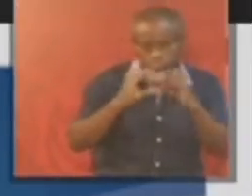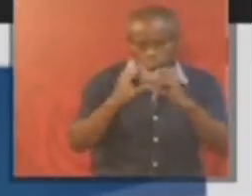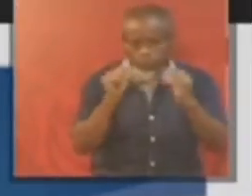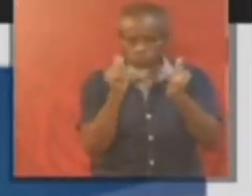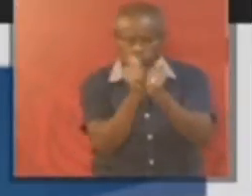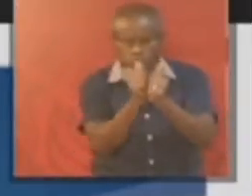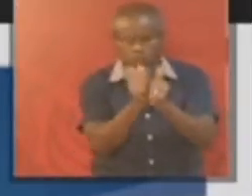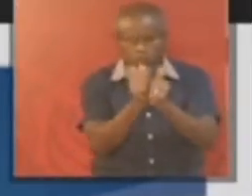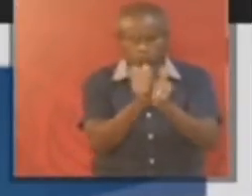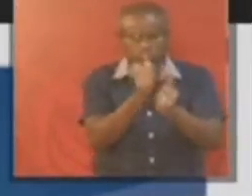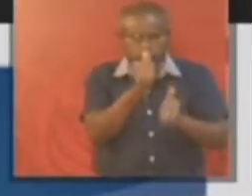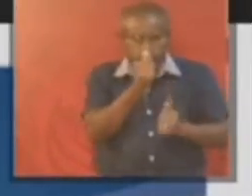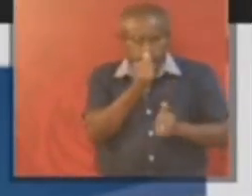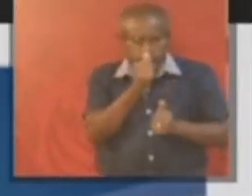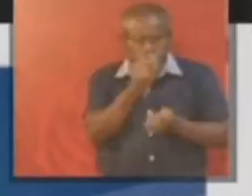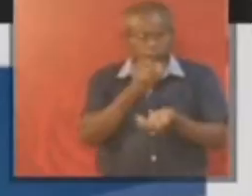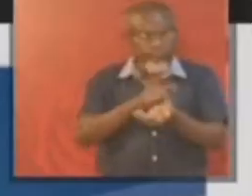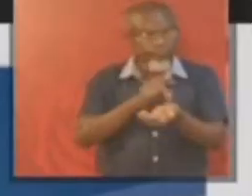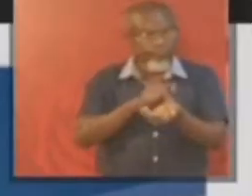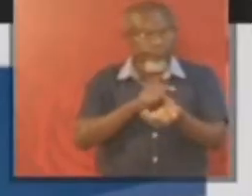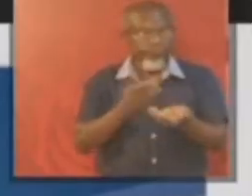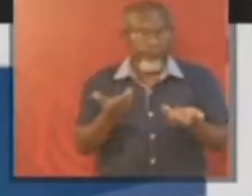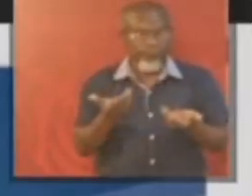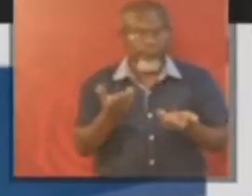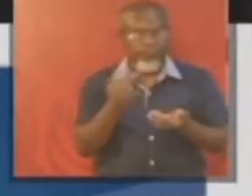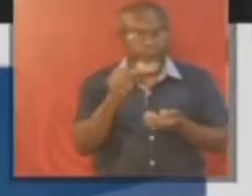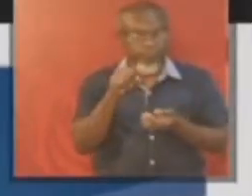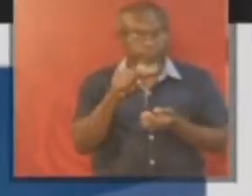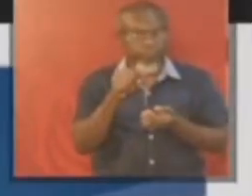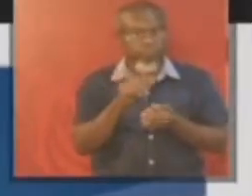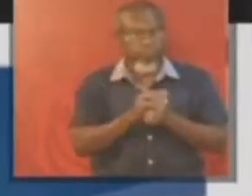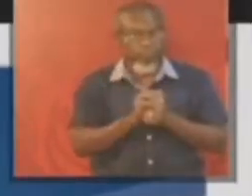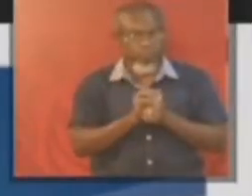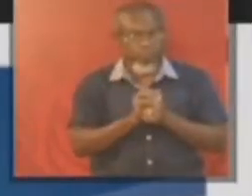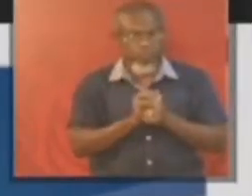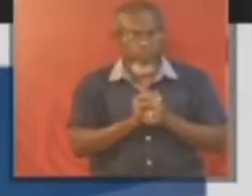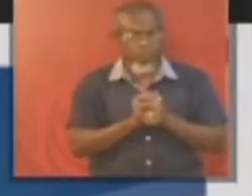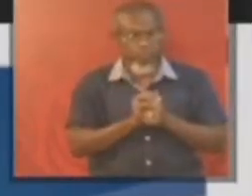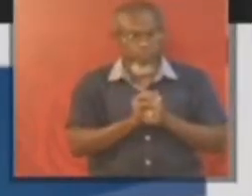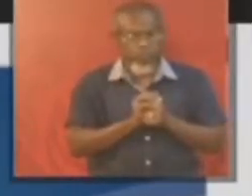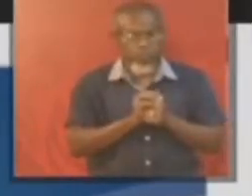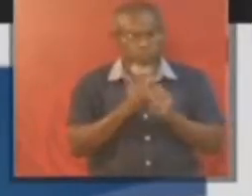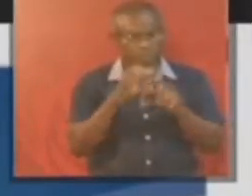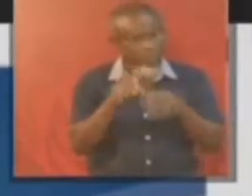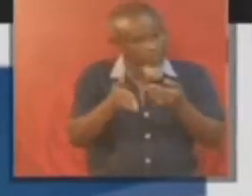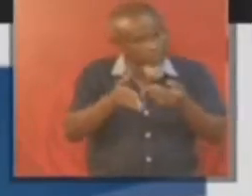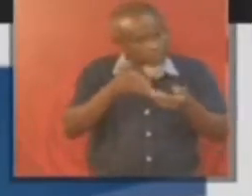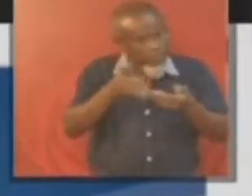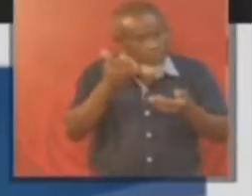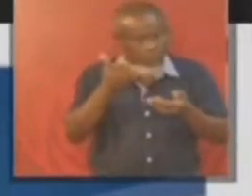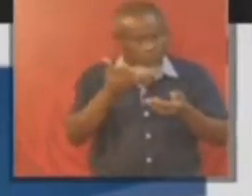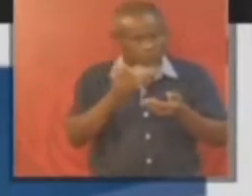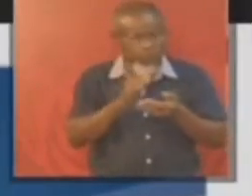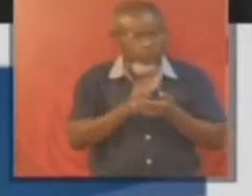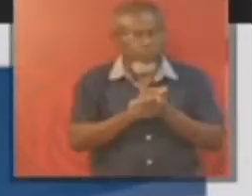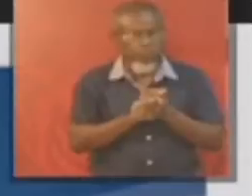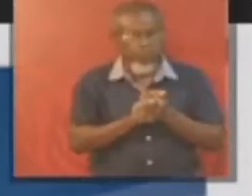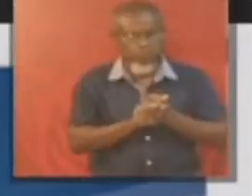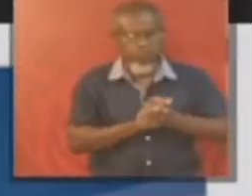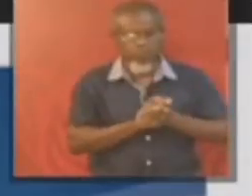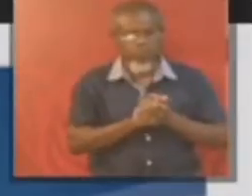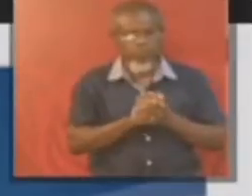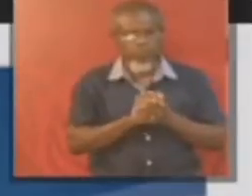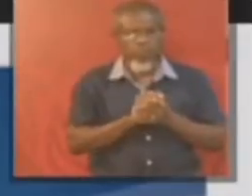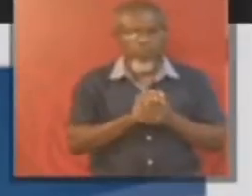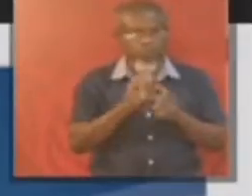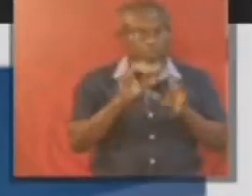you have a personal link, a personal touch with the healthcare system. It's an increased opportunity